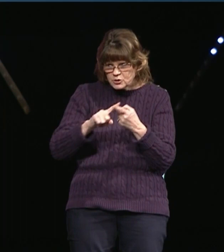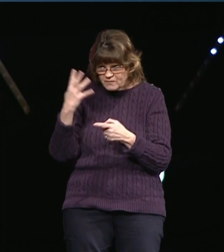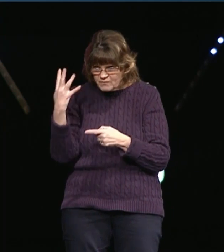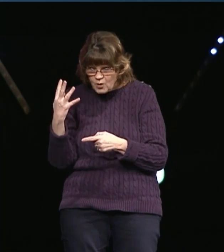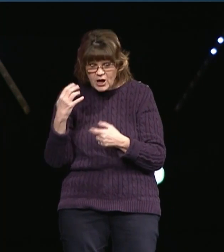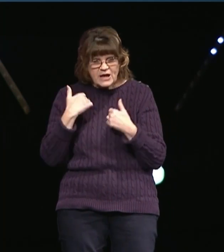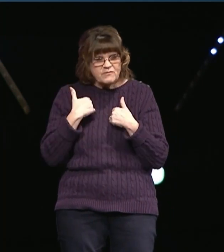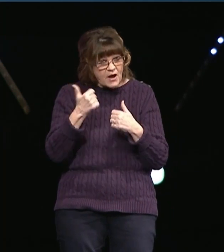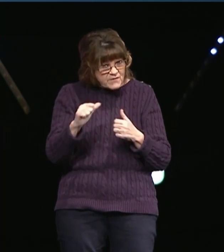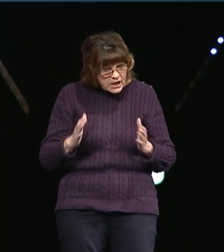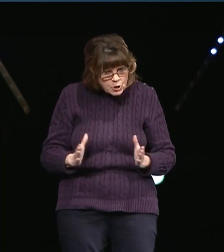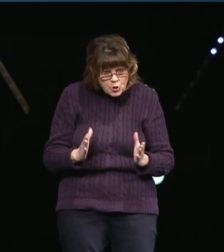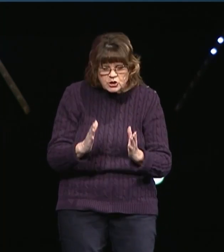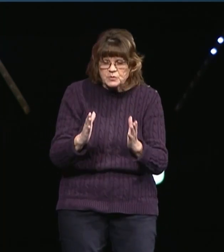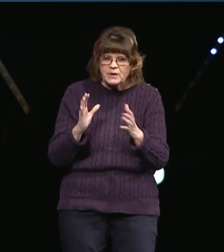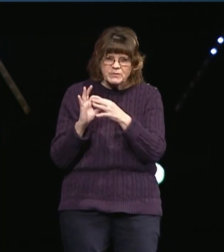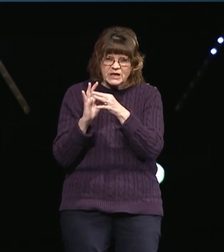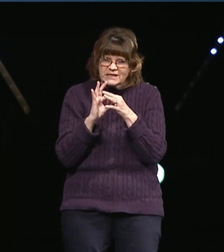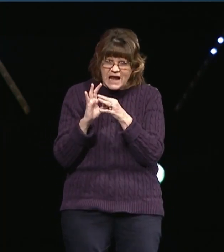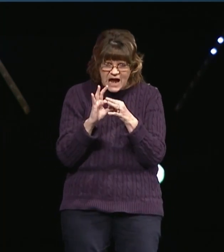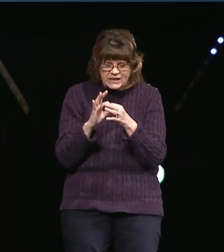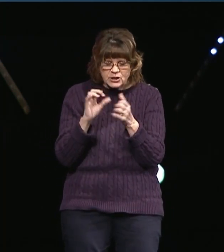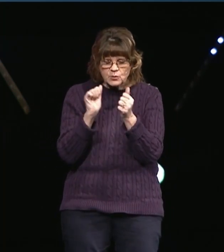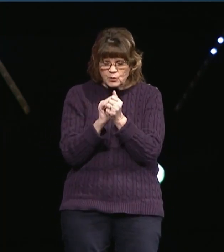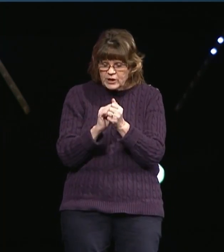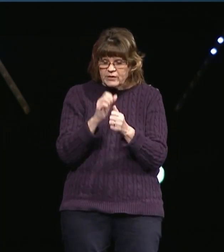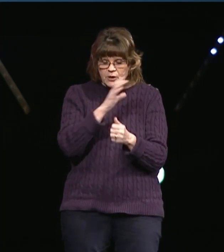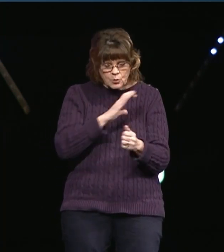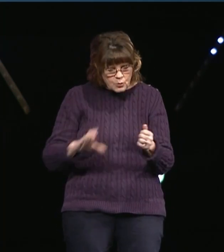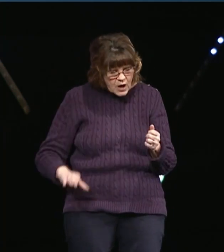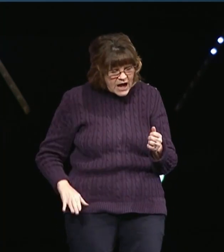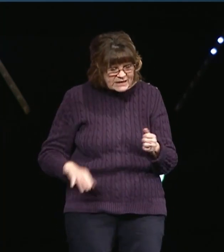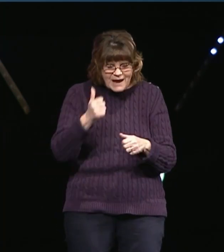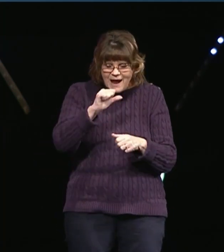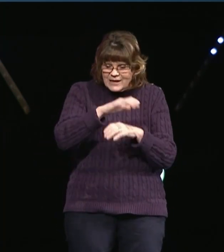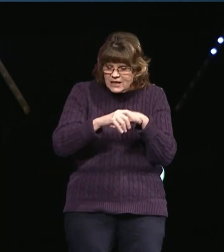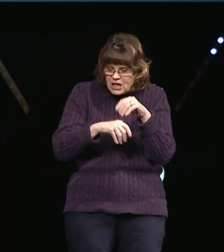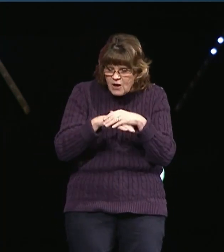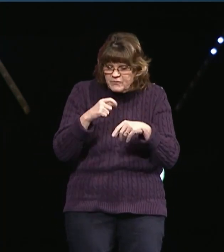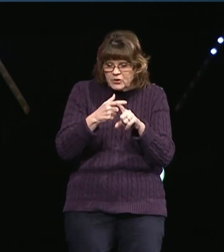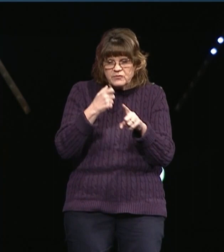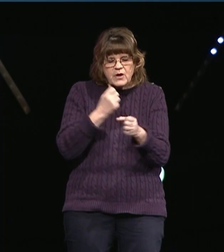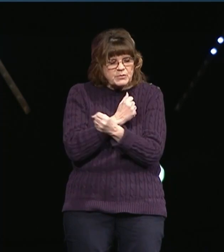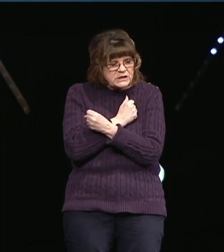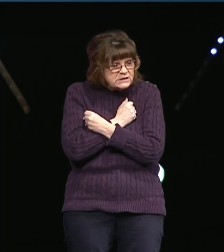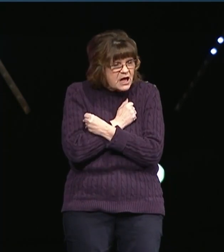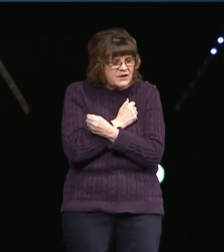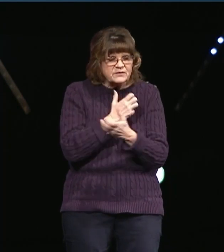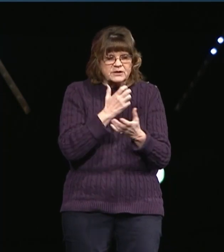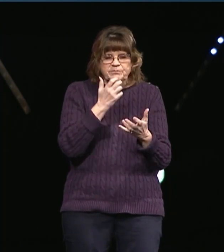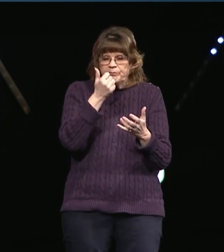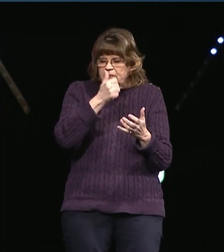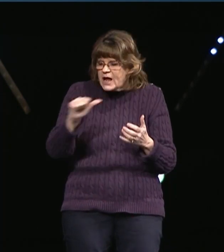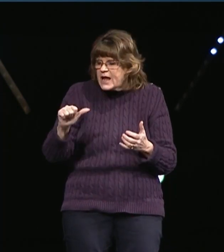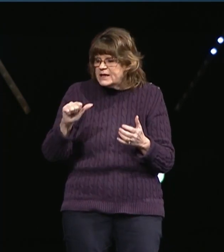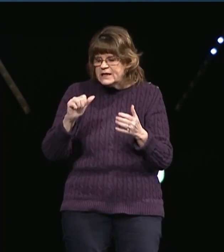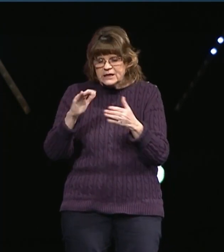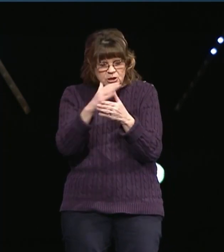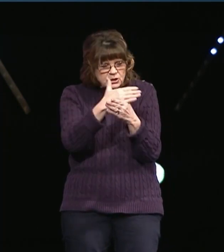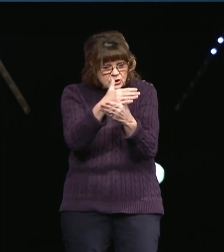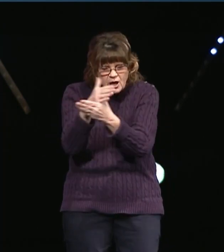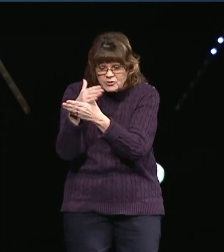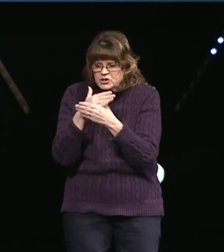have any encouragement from being united with Christ, if any comfort from his love, any common sharing